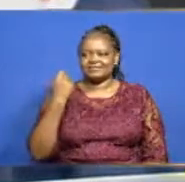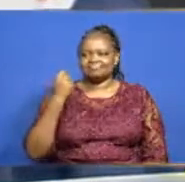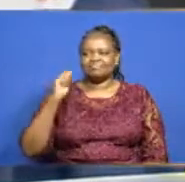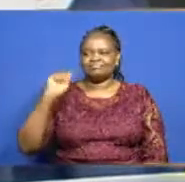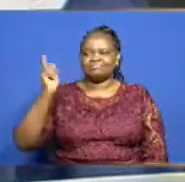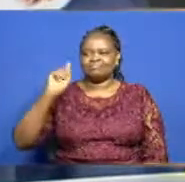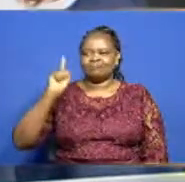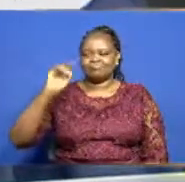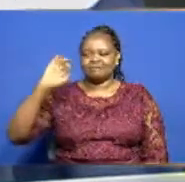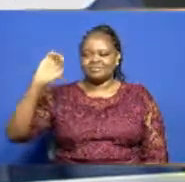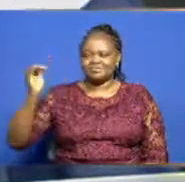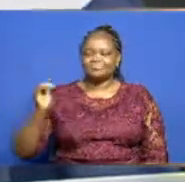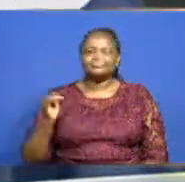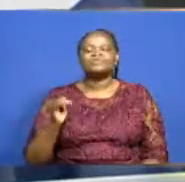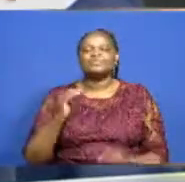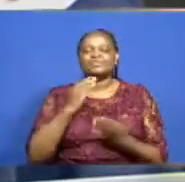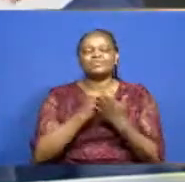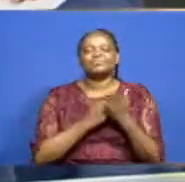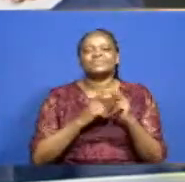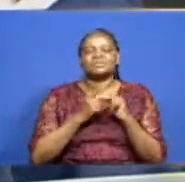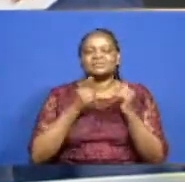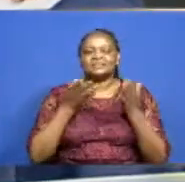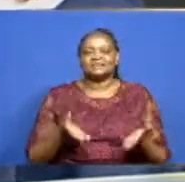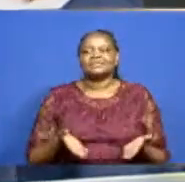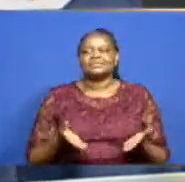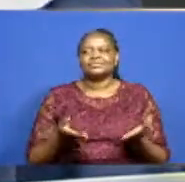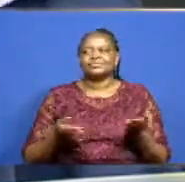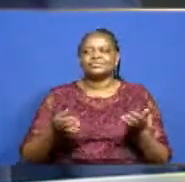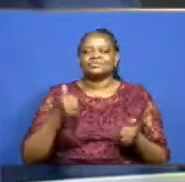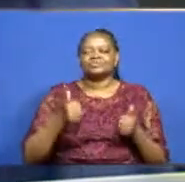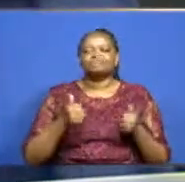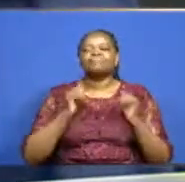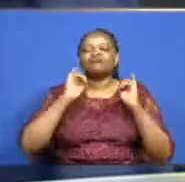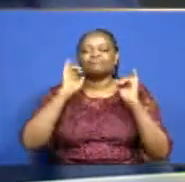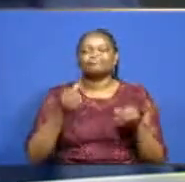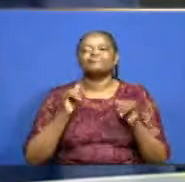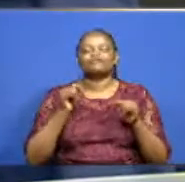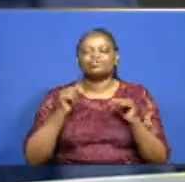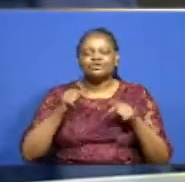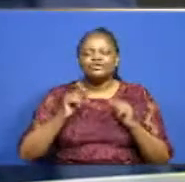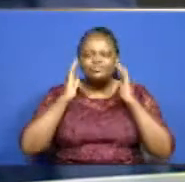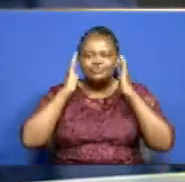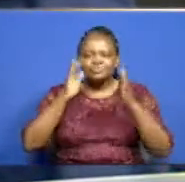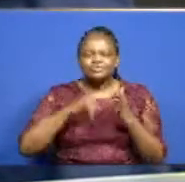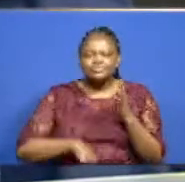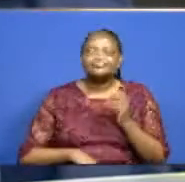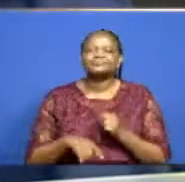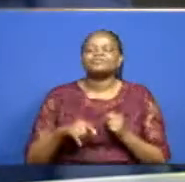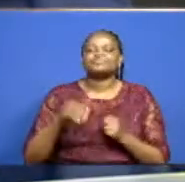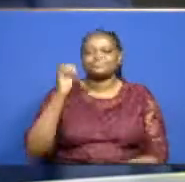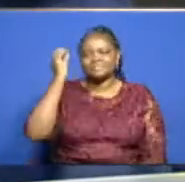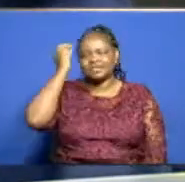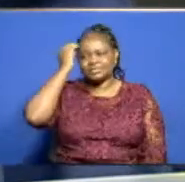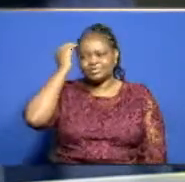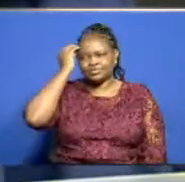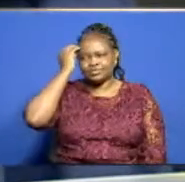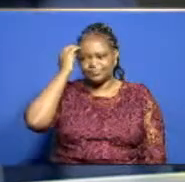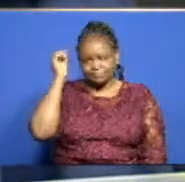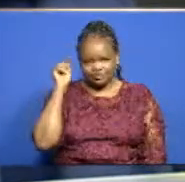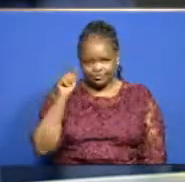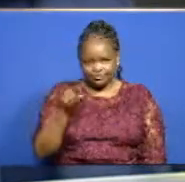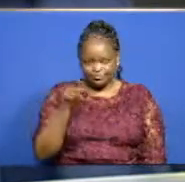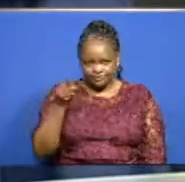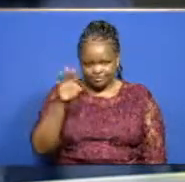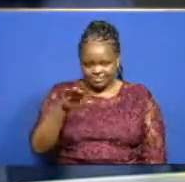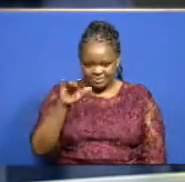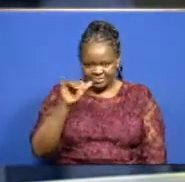The program that begins right now is Newscheck. Today we want to focus on matters education. It is among the sectors that